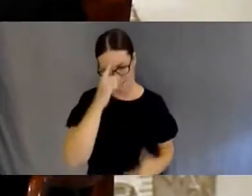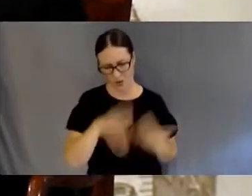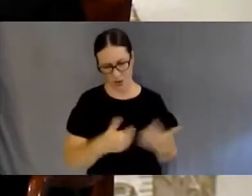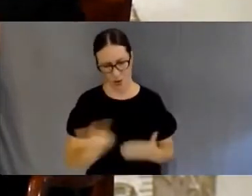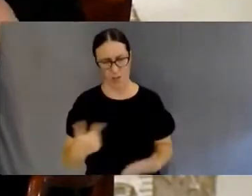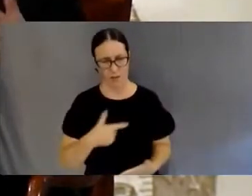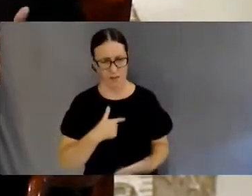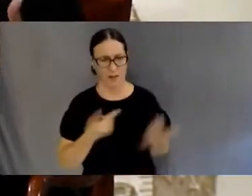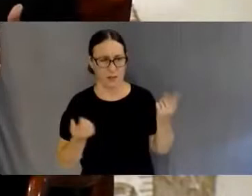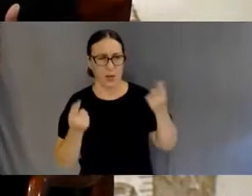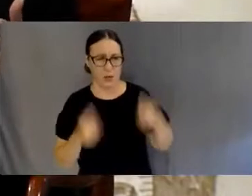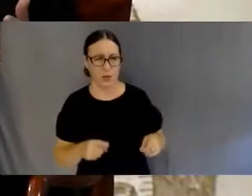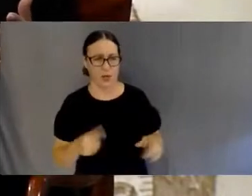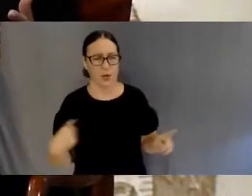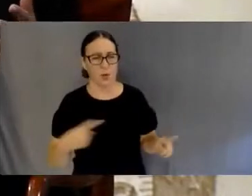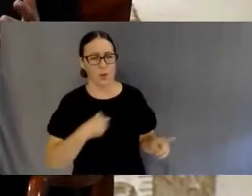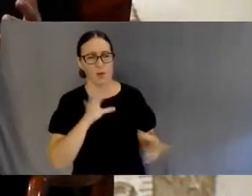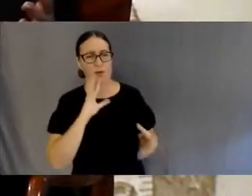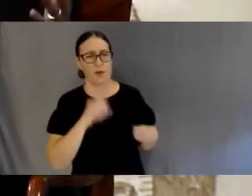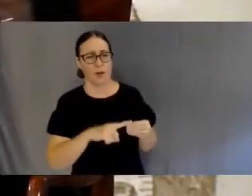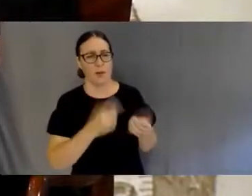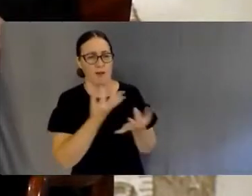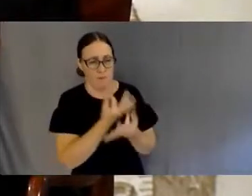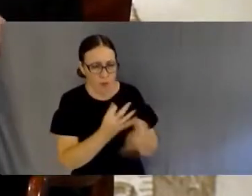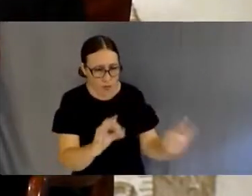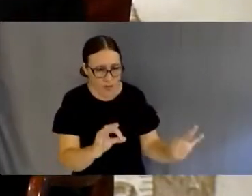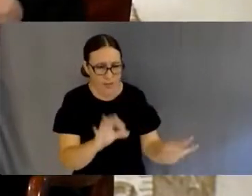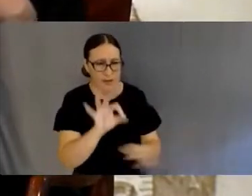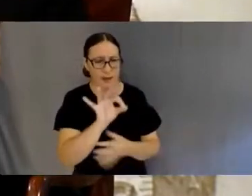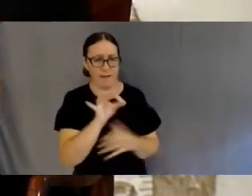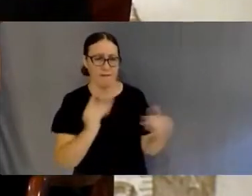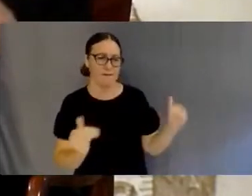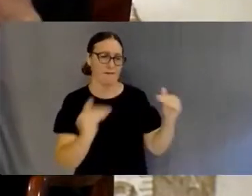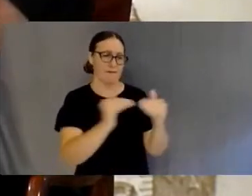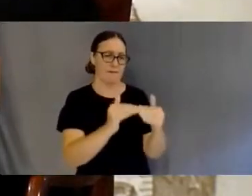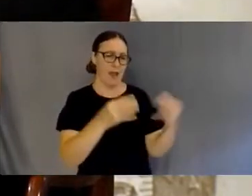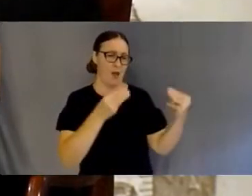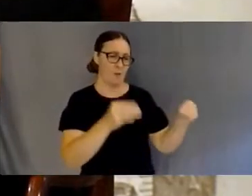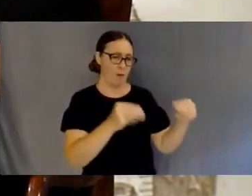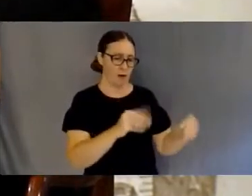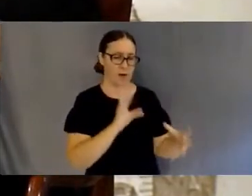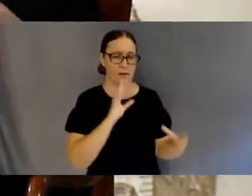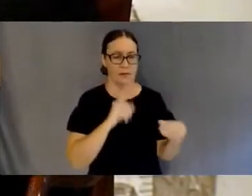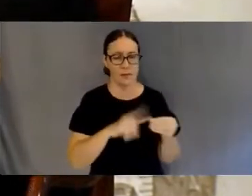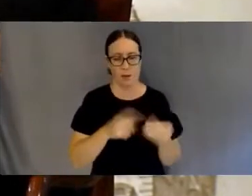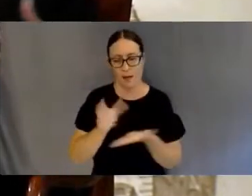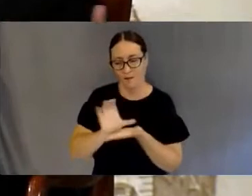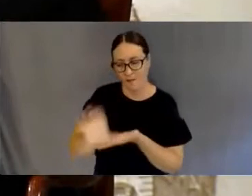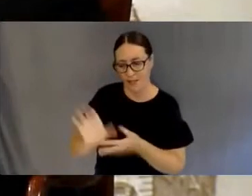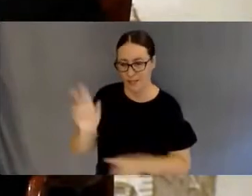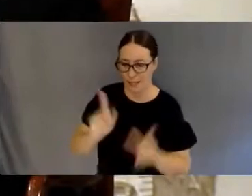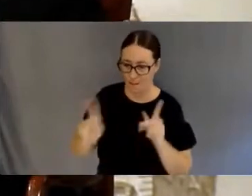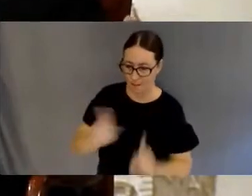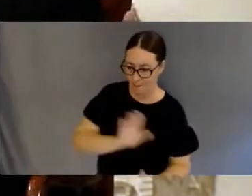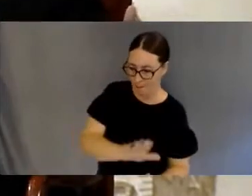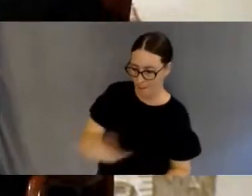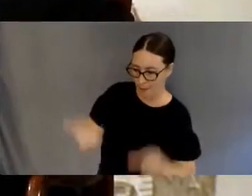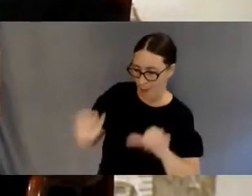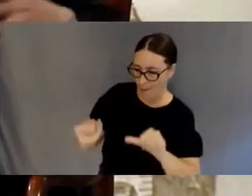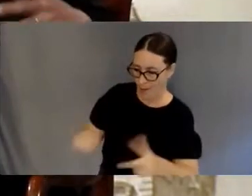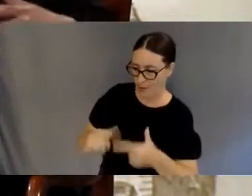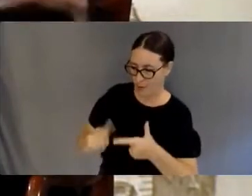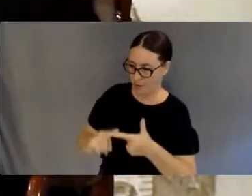are talking about free and fair markets, when we are talking about investing in the capacity of people, investing in